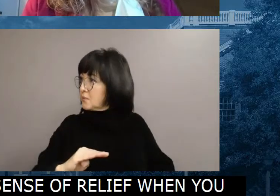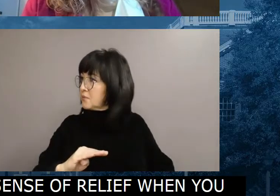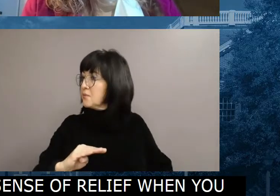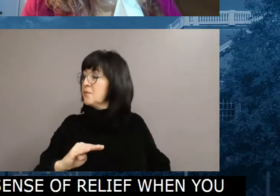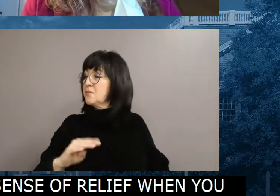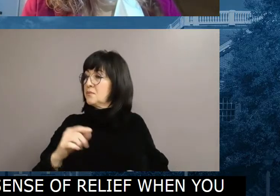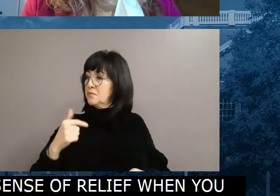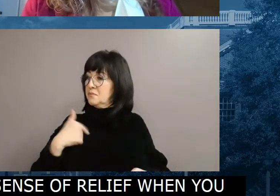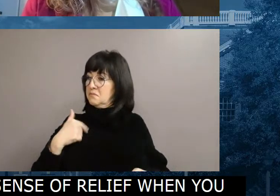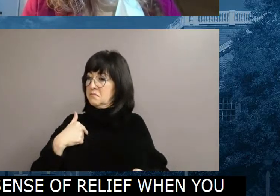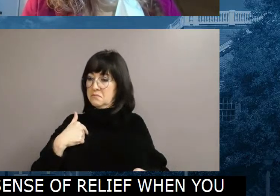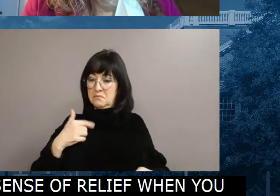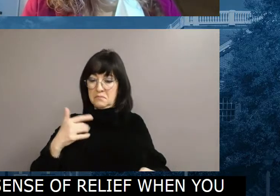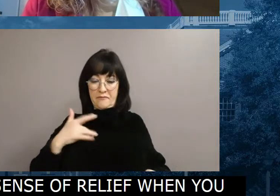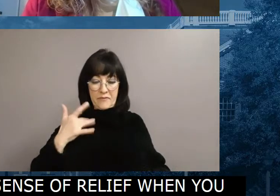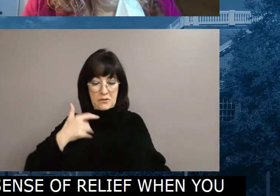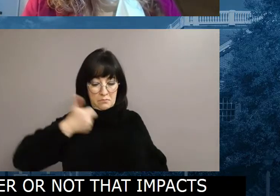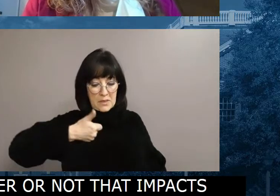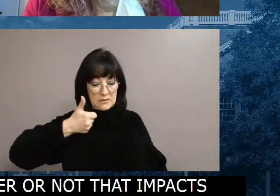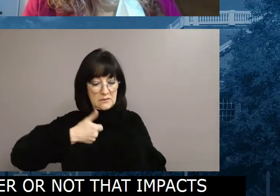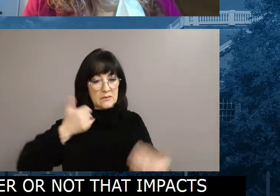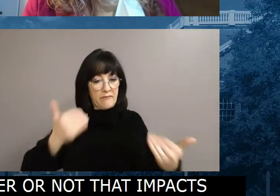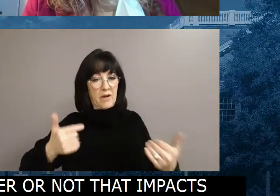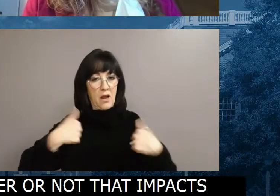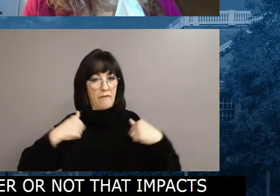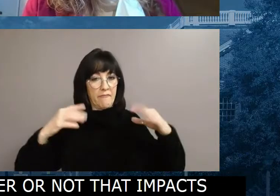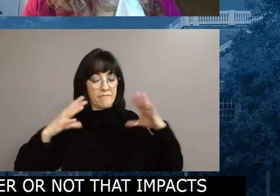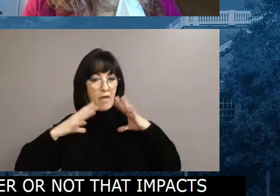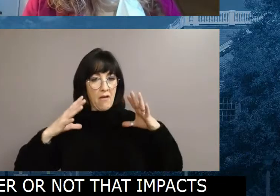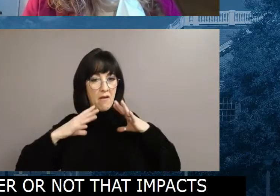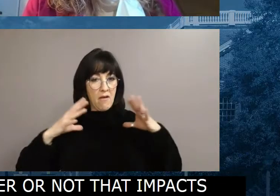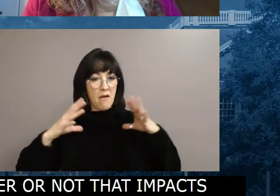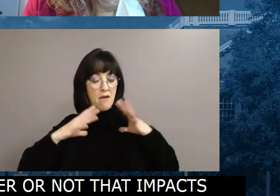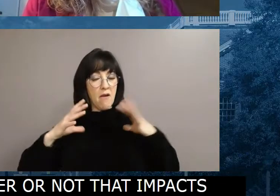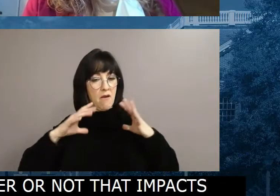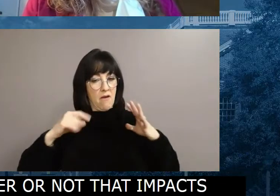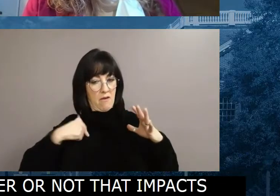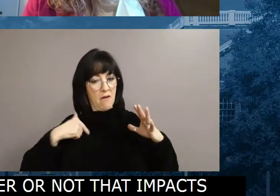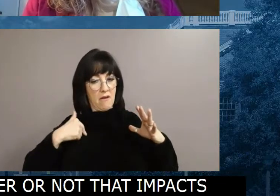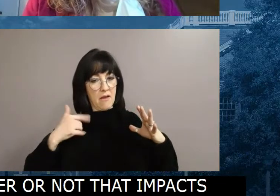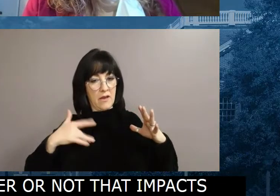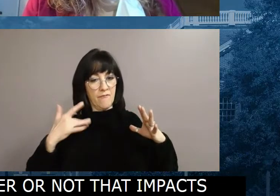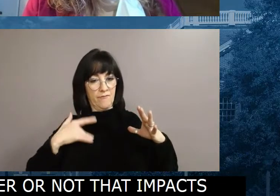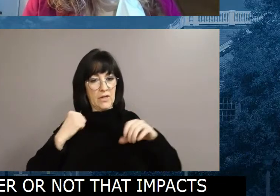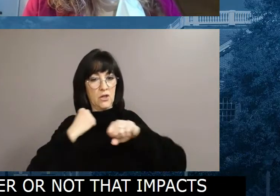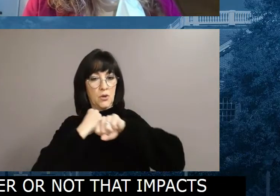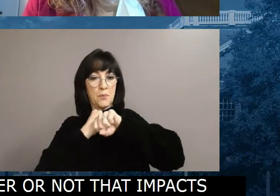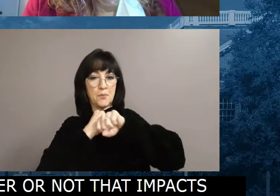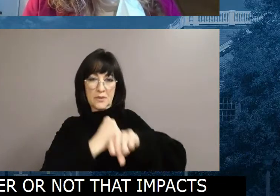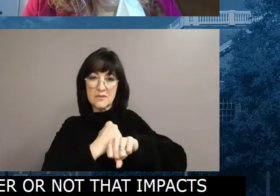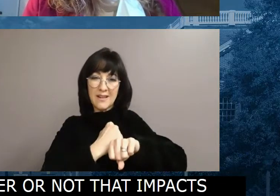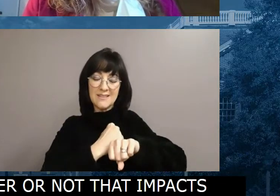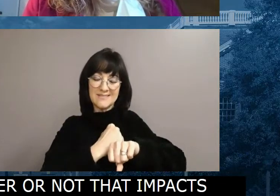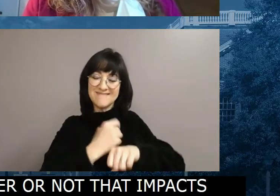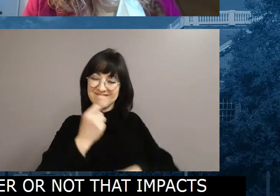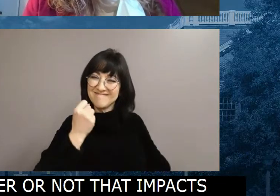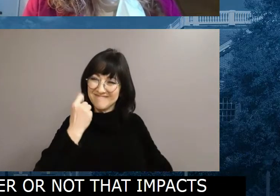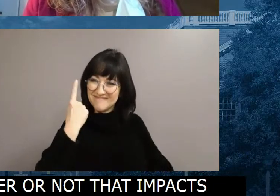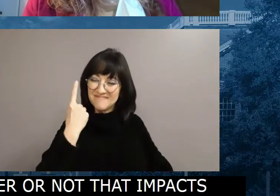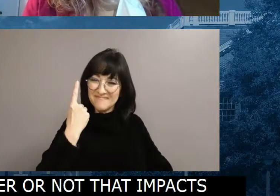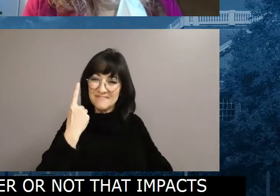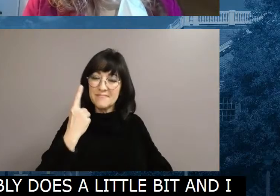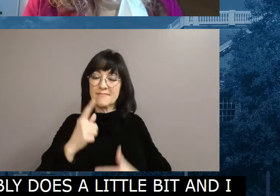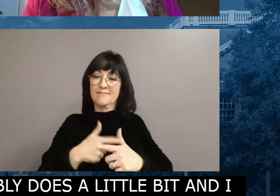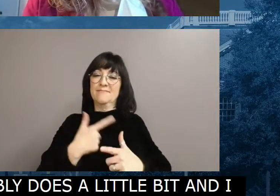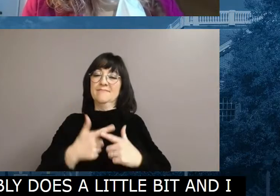complacency or not, it probably does a little bit. And I think that's why our message has to be, and even beyond that, when you